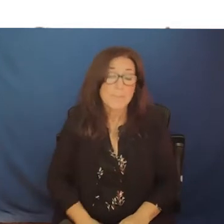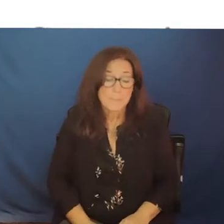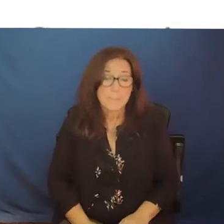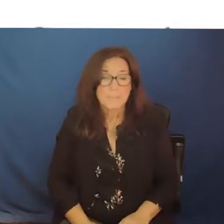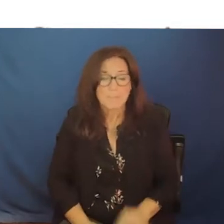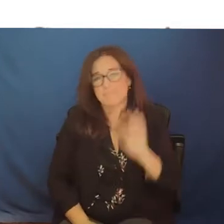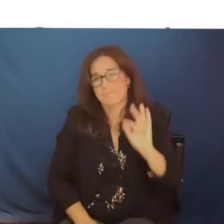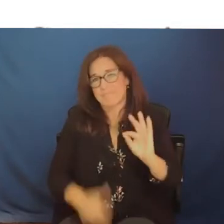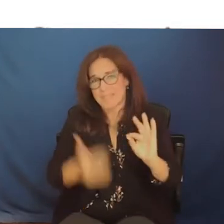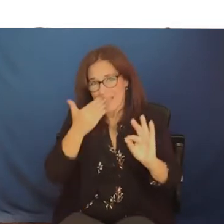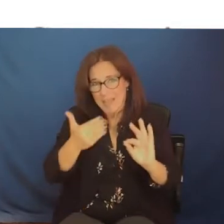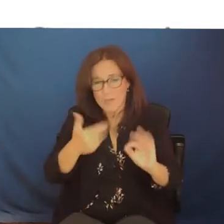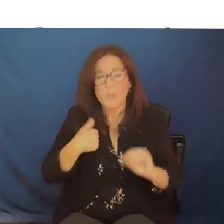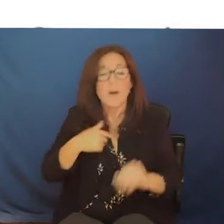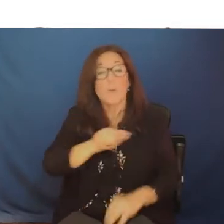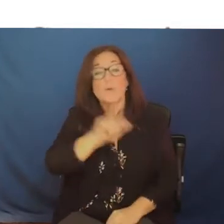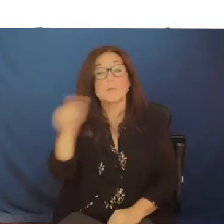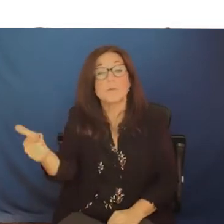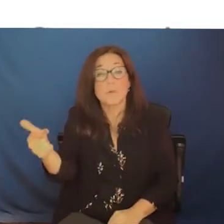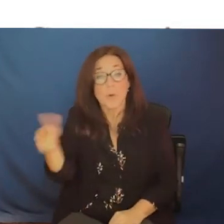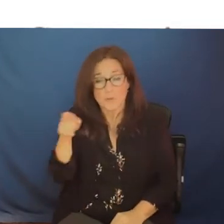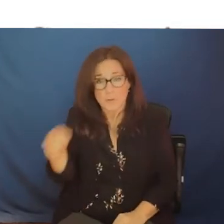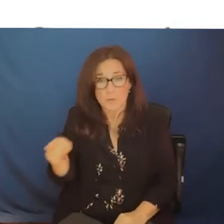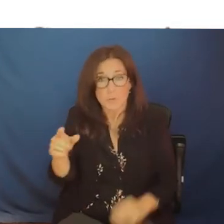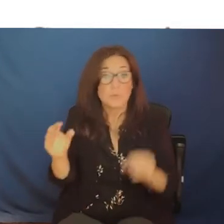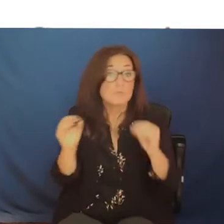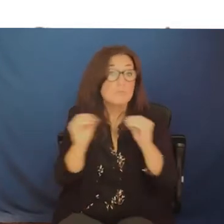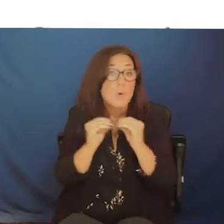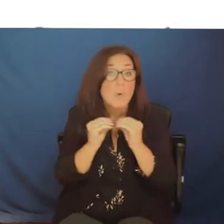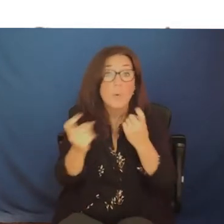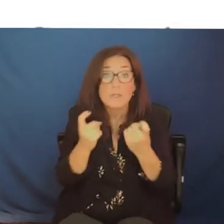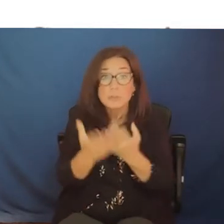you, and I will turn it over for questions.